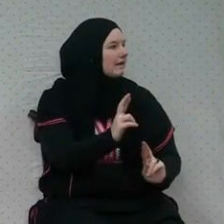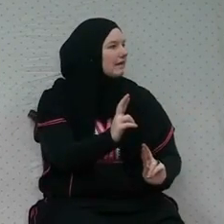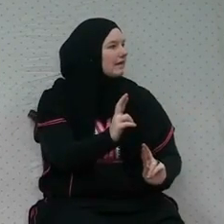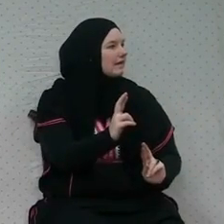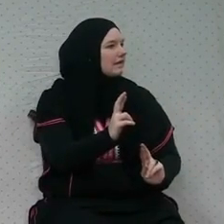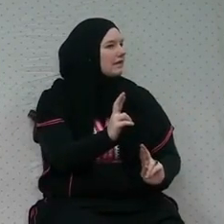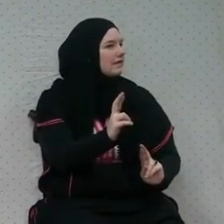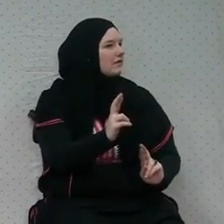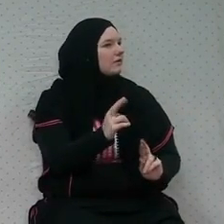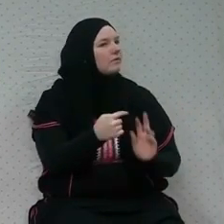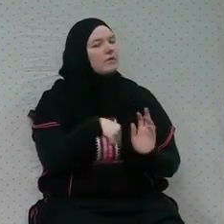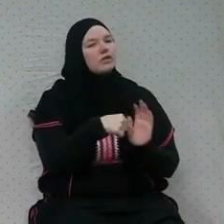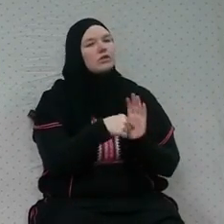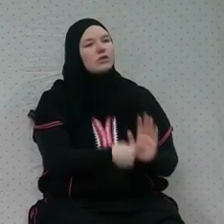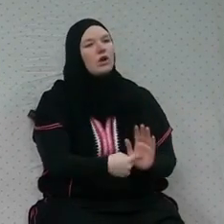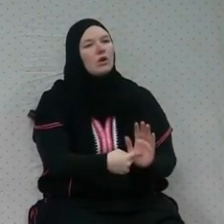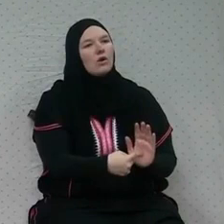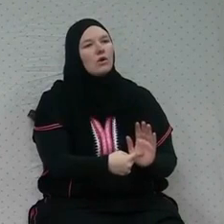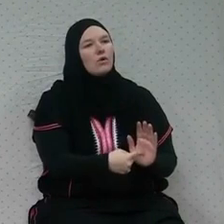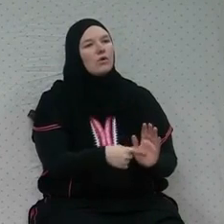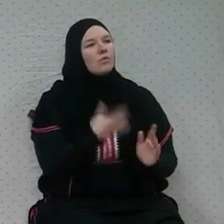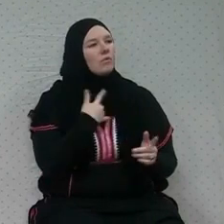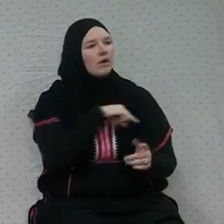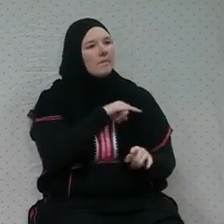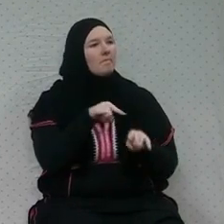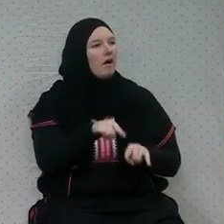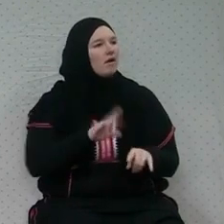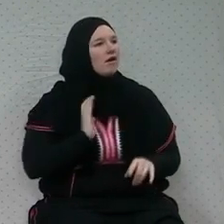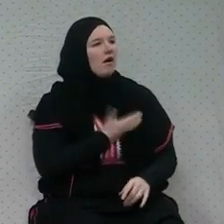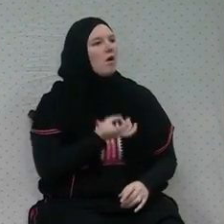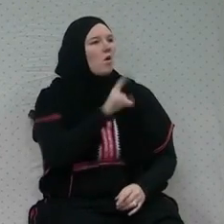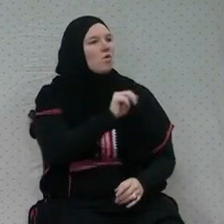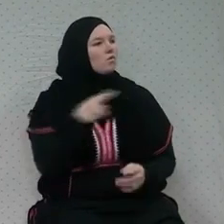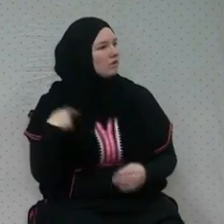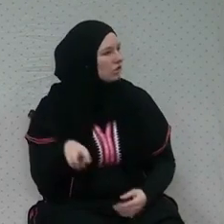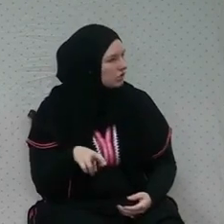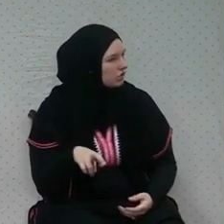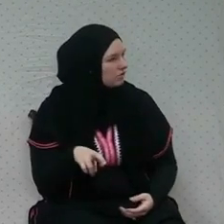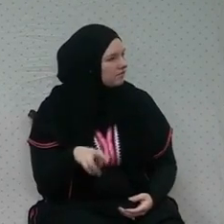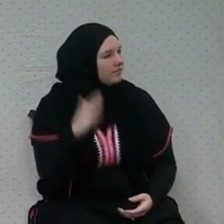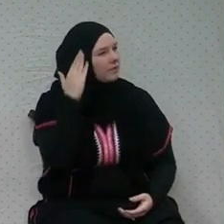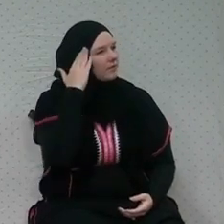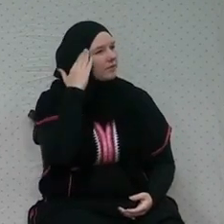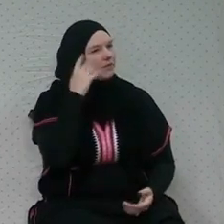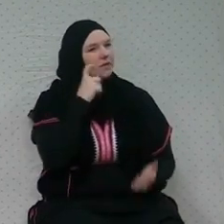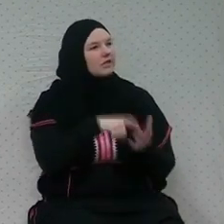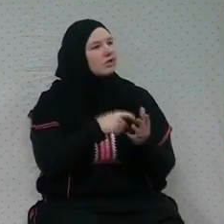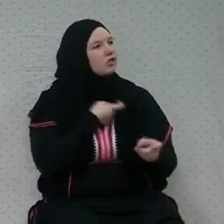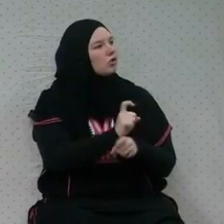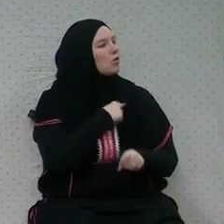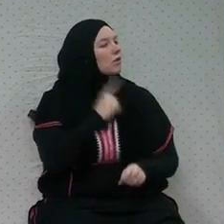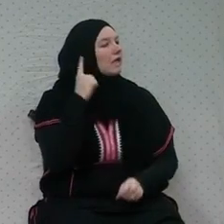fact, we show that we are mocking our own religion. You know this in the jokes that you